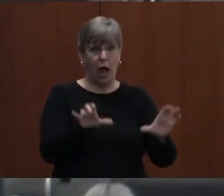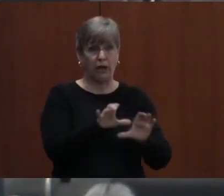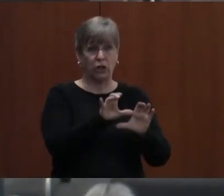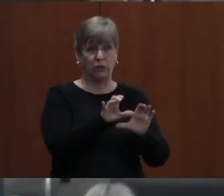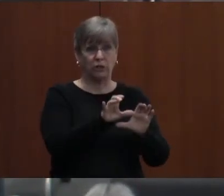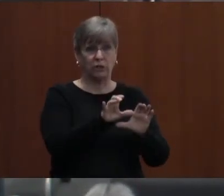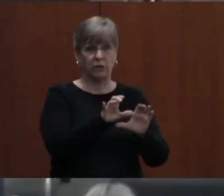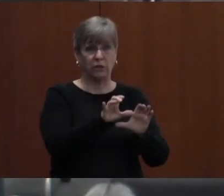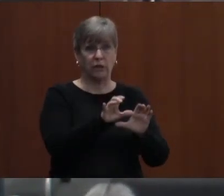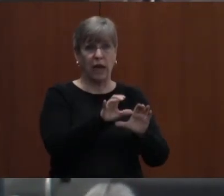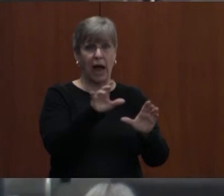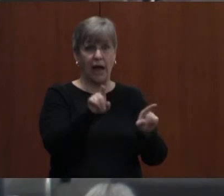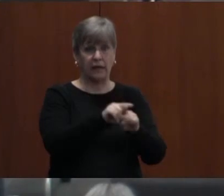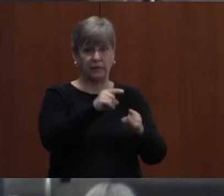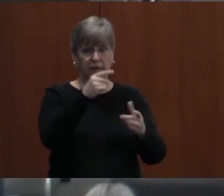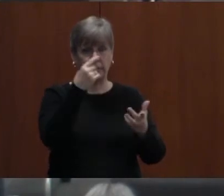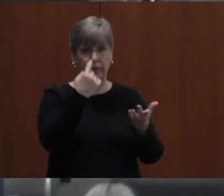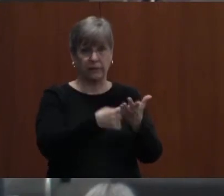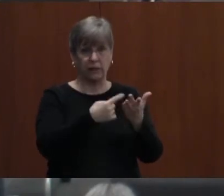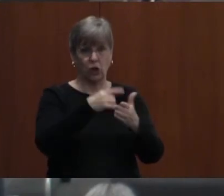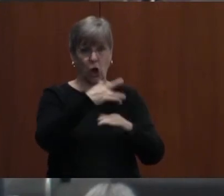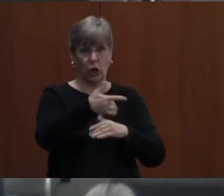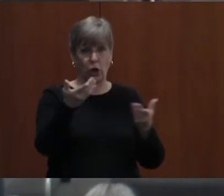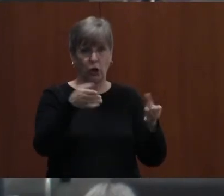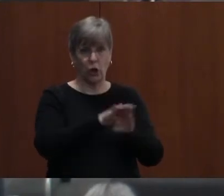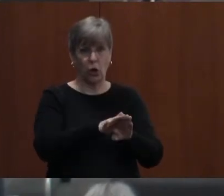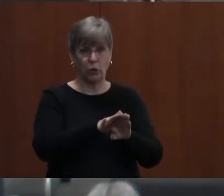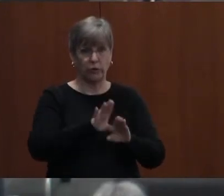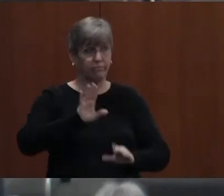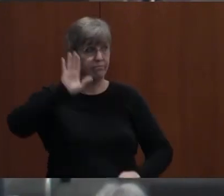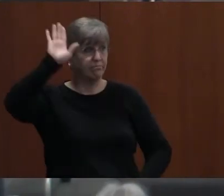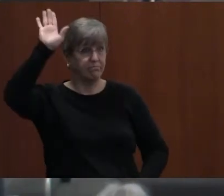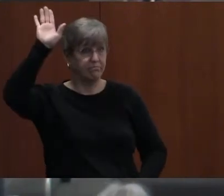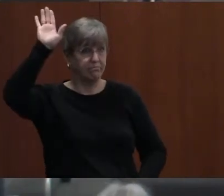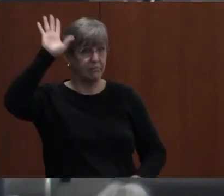actions as discussed earlier in closed session?